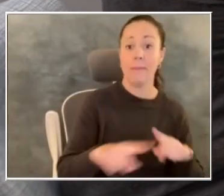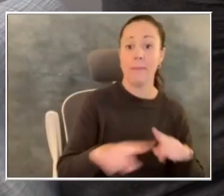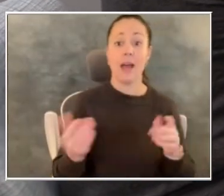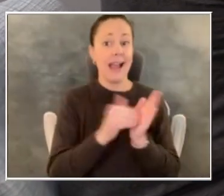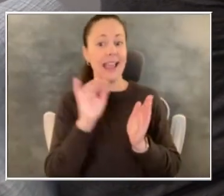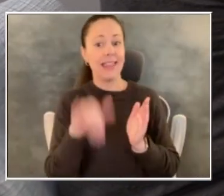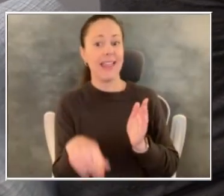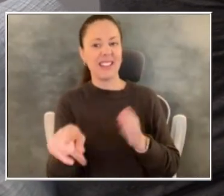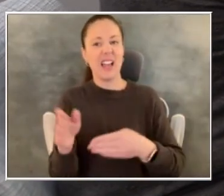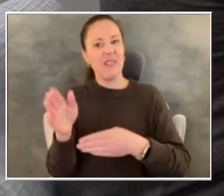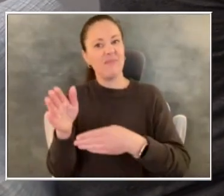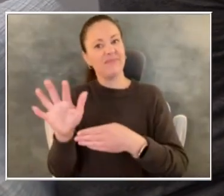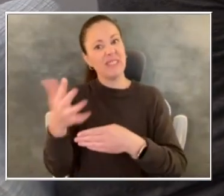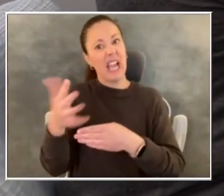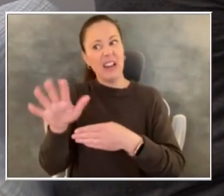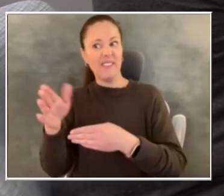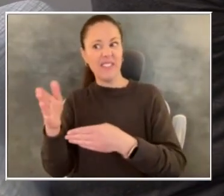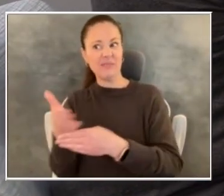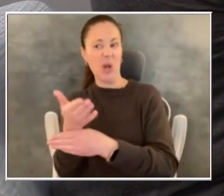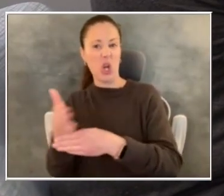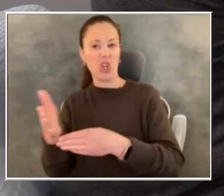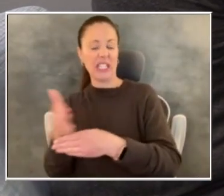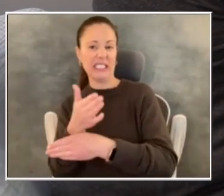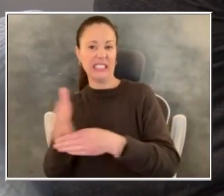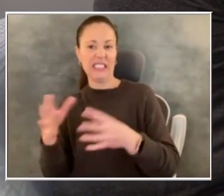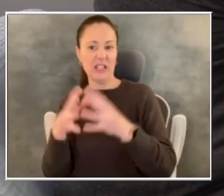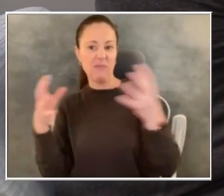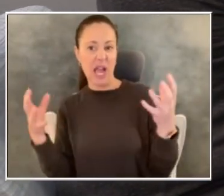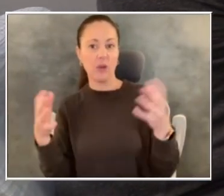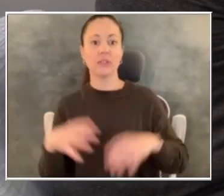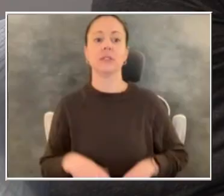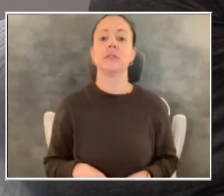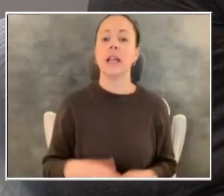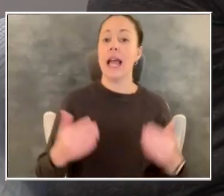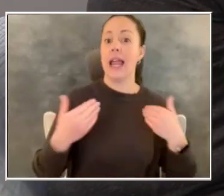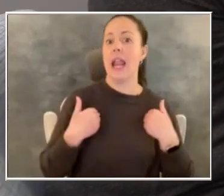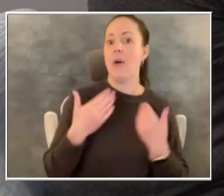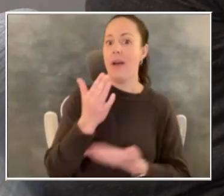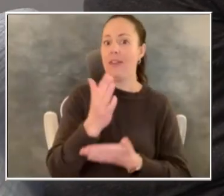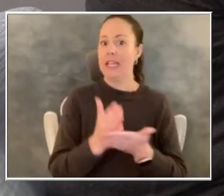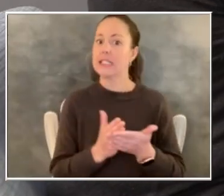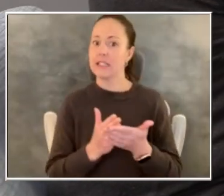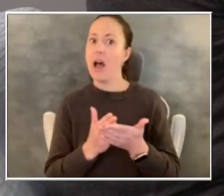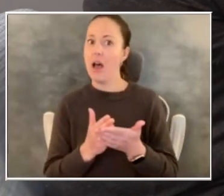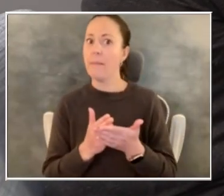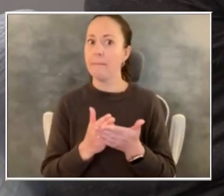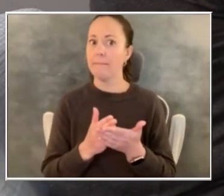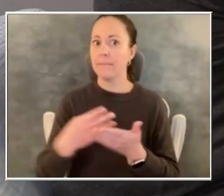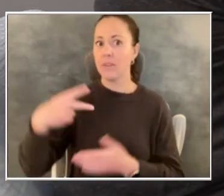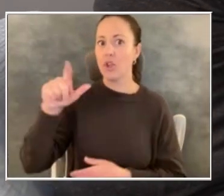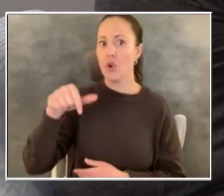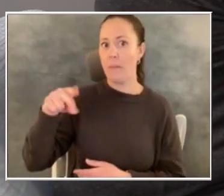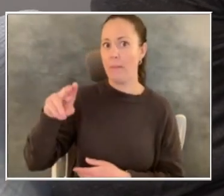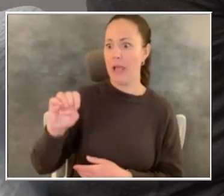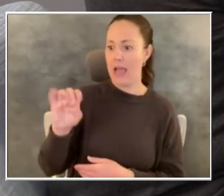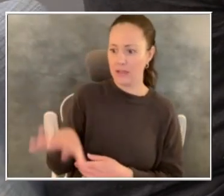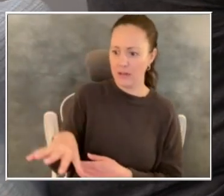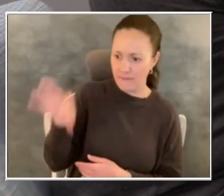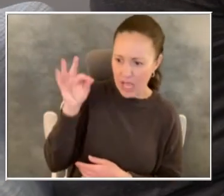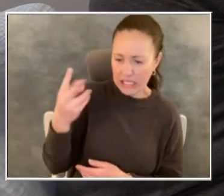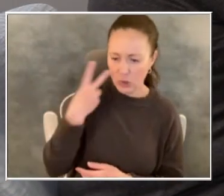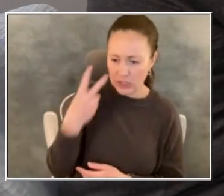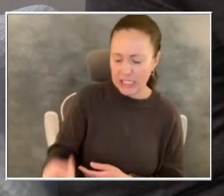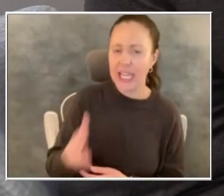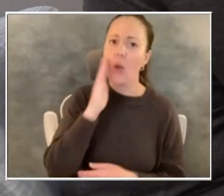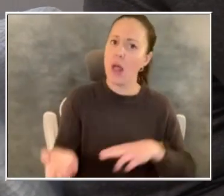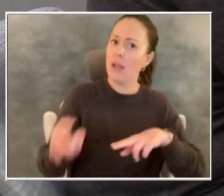amount. Now, the probability of having some detectable plaque does increase as we age. Sure. This is still more than